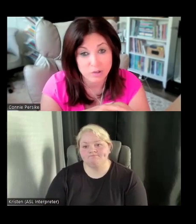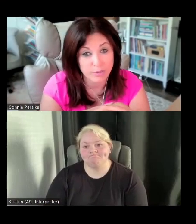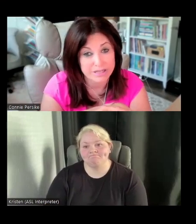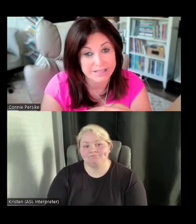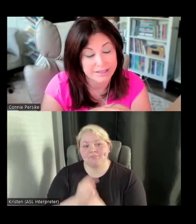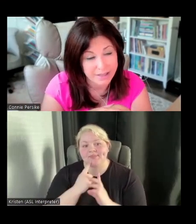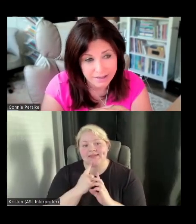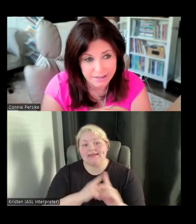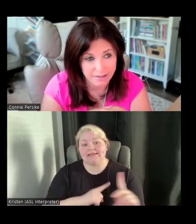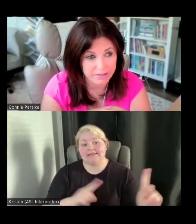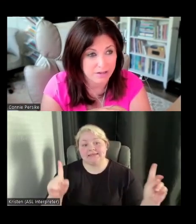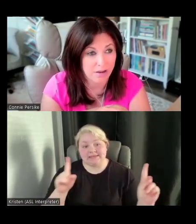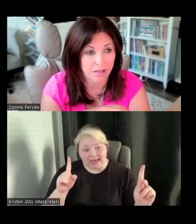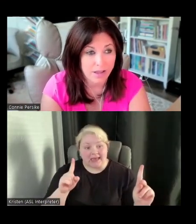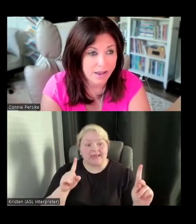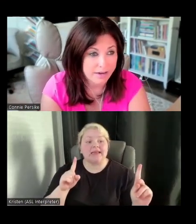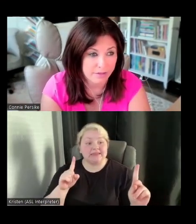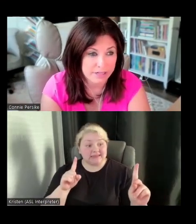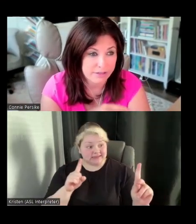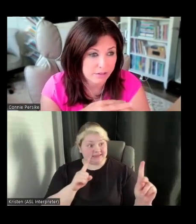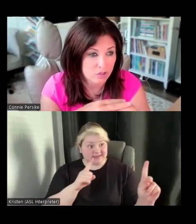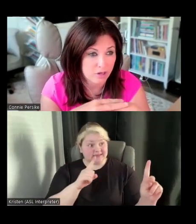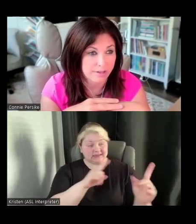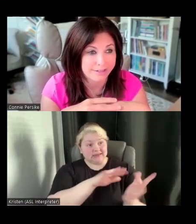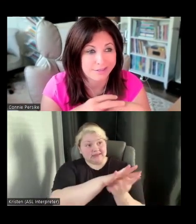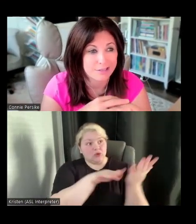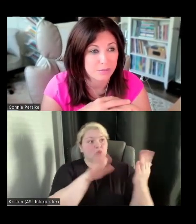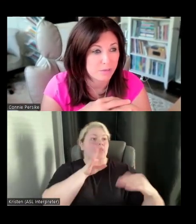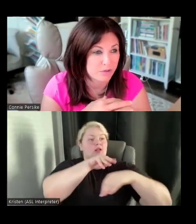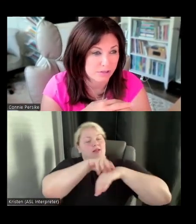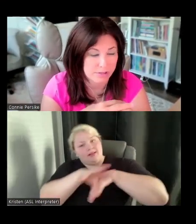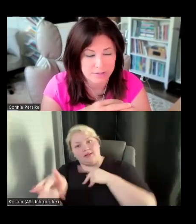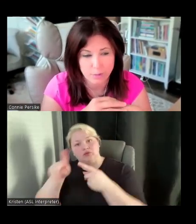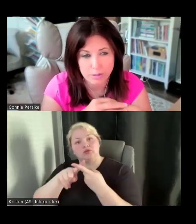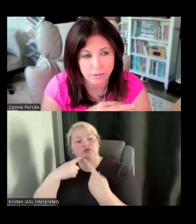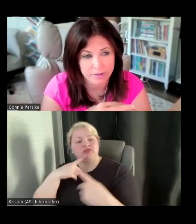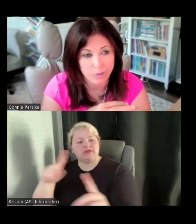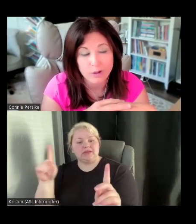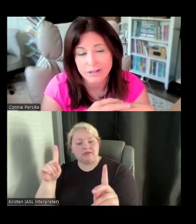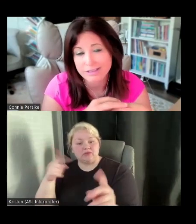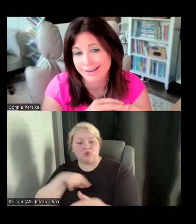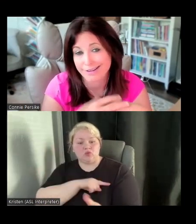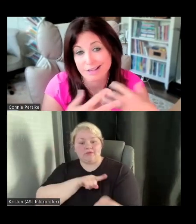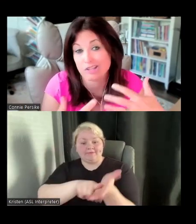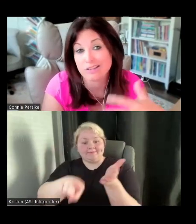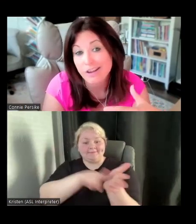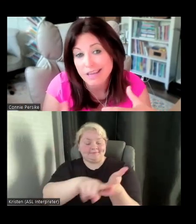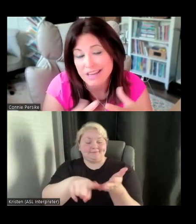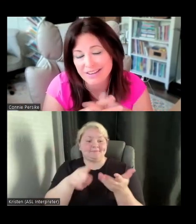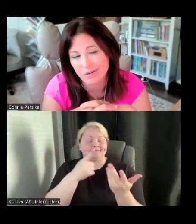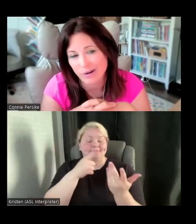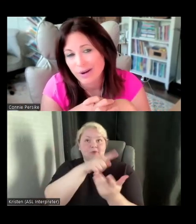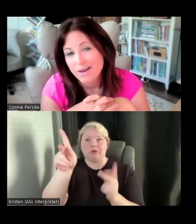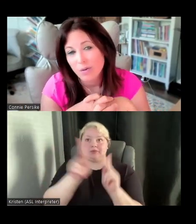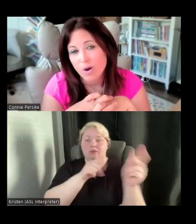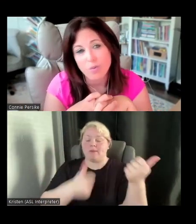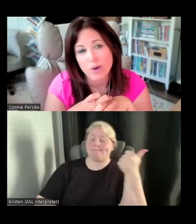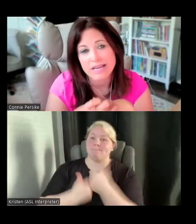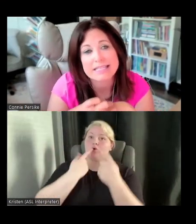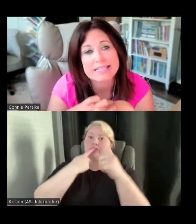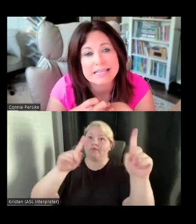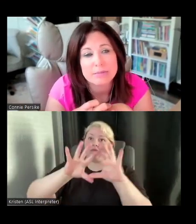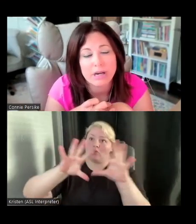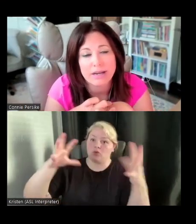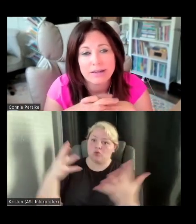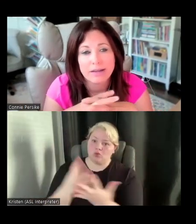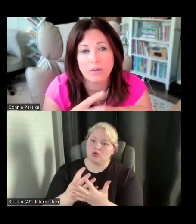Success also breeds success. They've done a lot of research on, some of the most successful people in the world. Like, are they just lucky or what